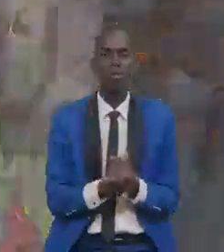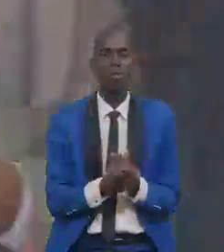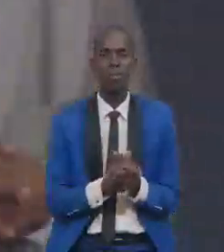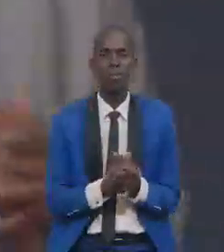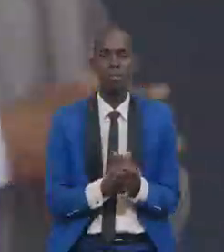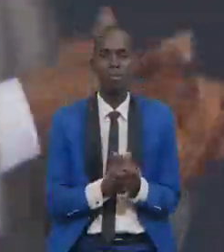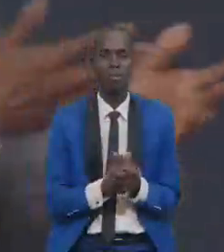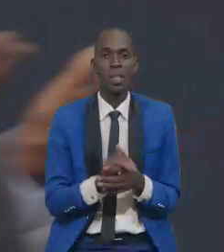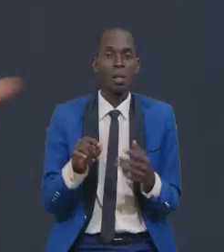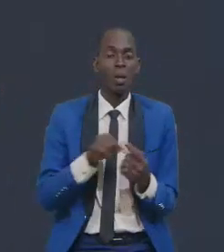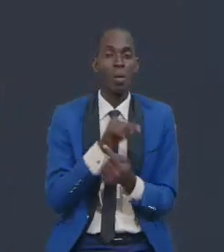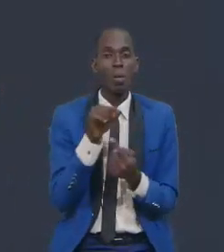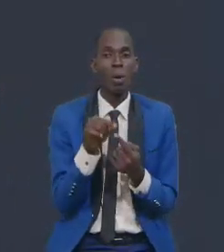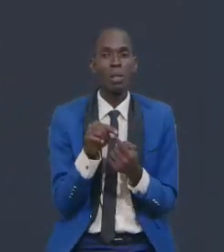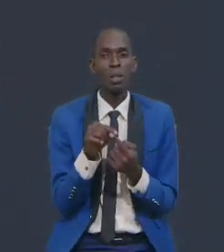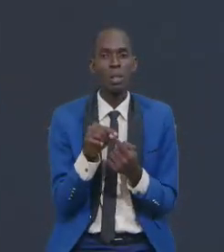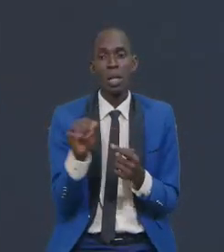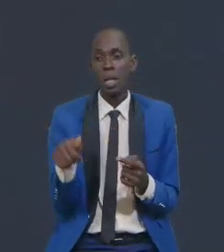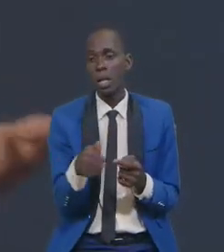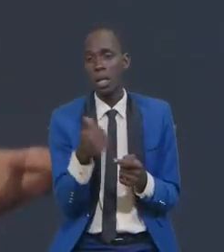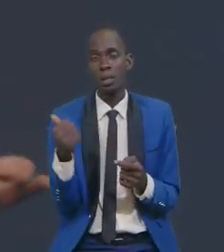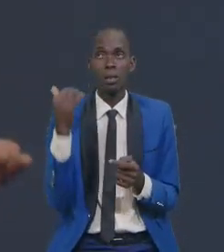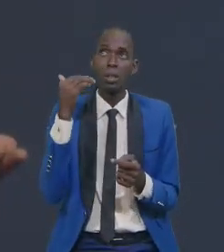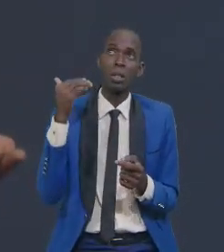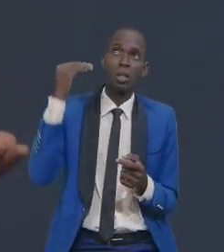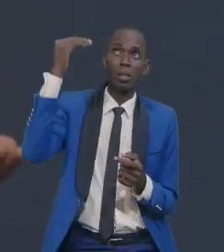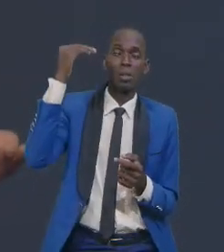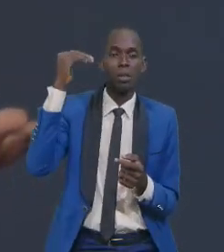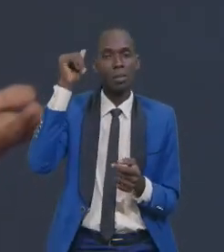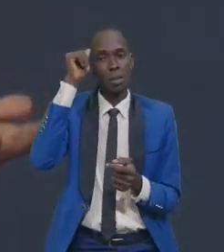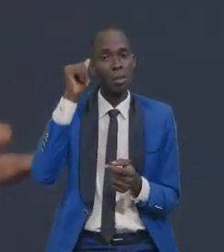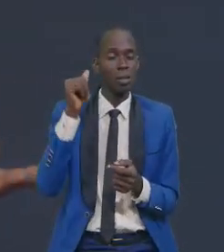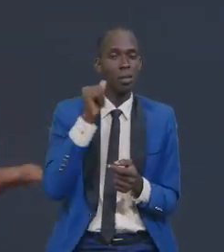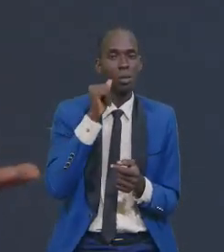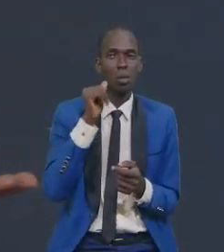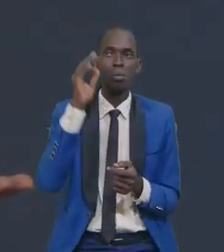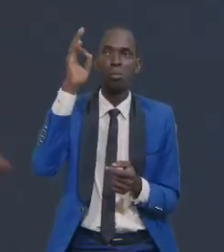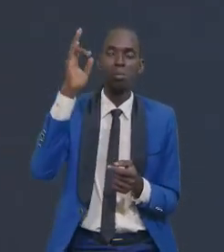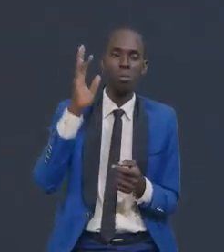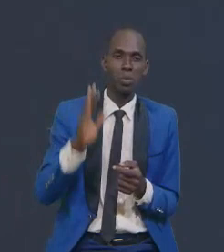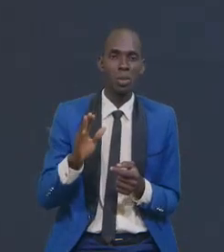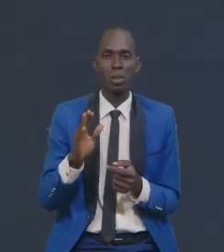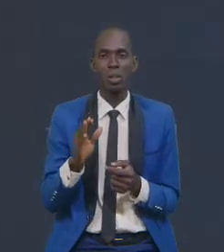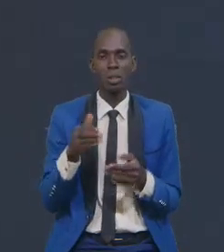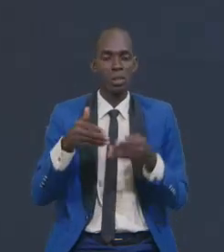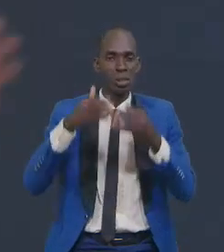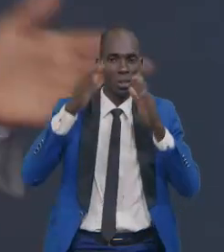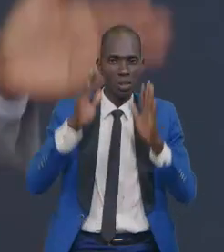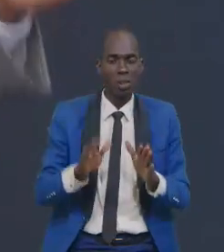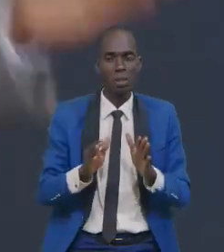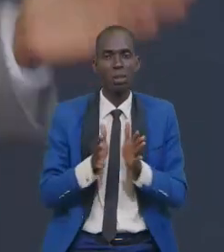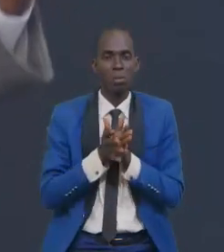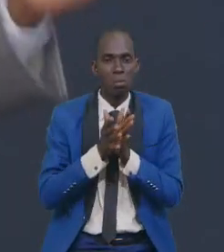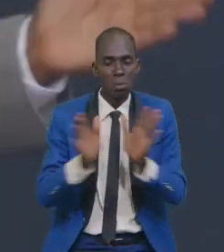When any elder, any preacher, any overseer, or the GS,